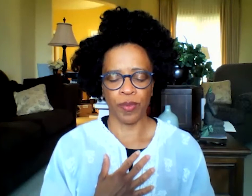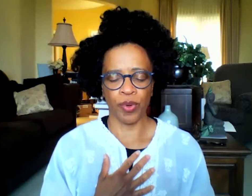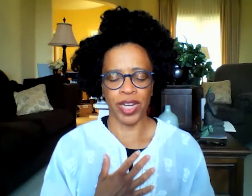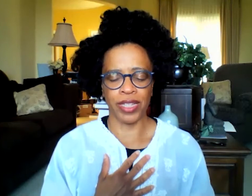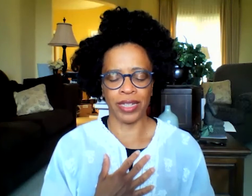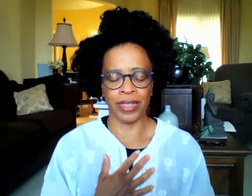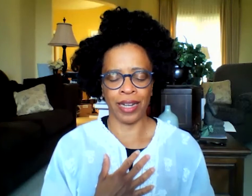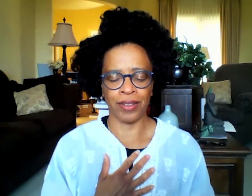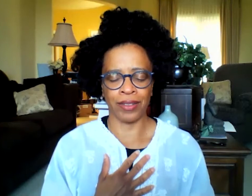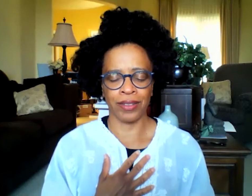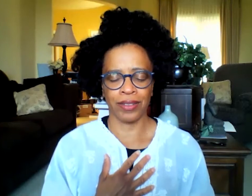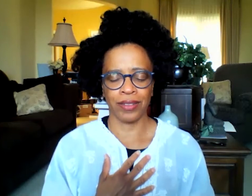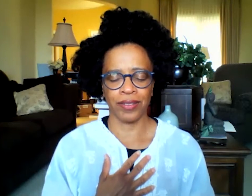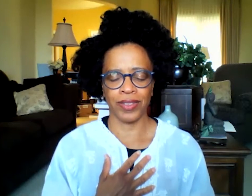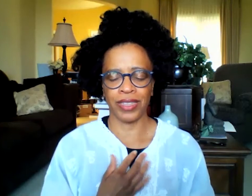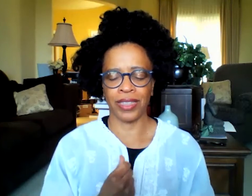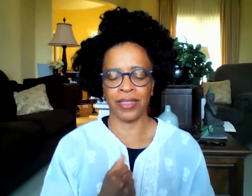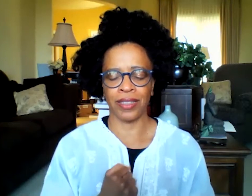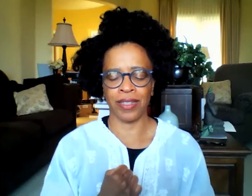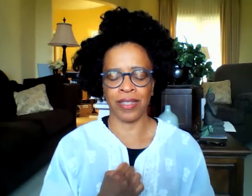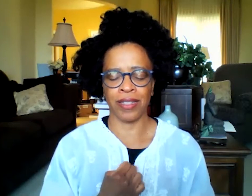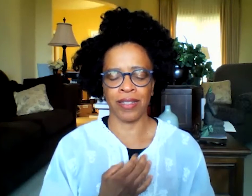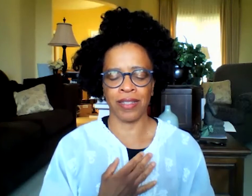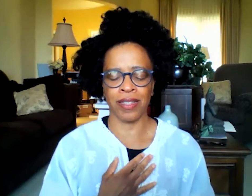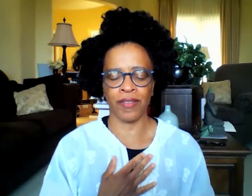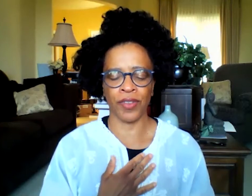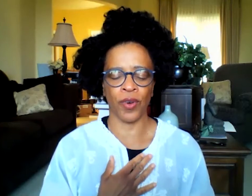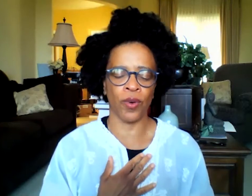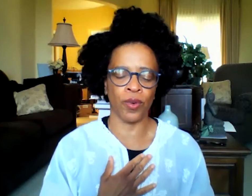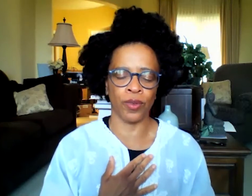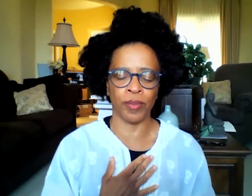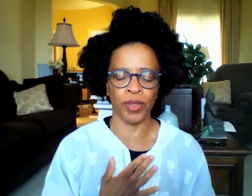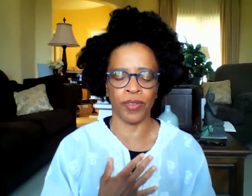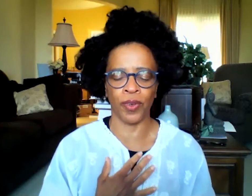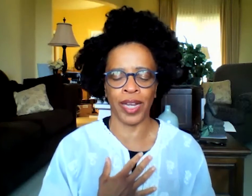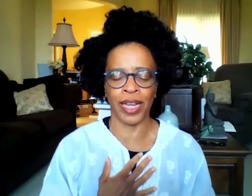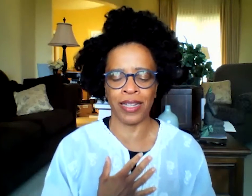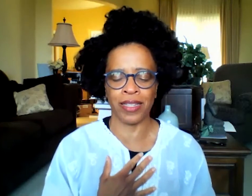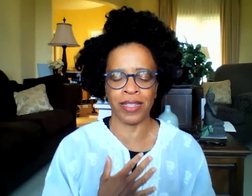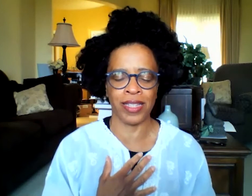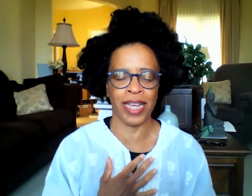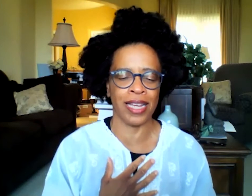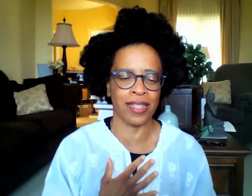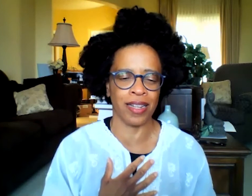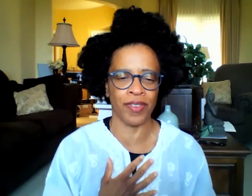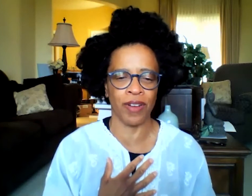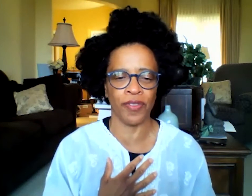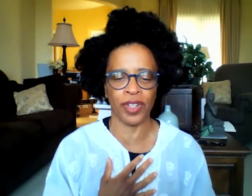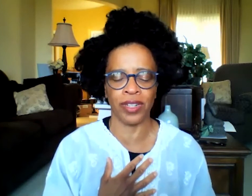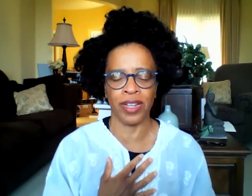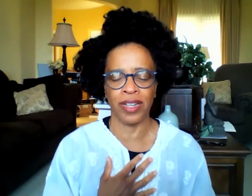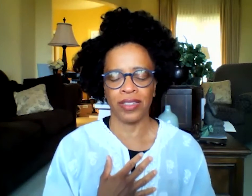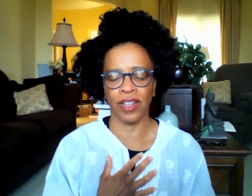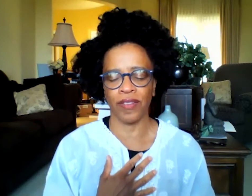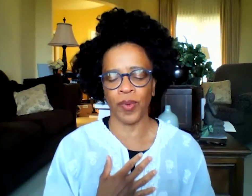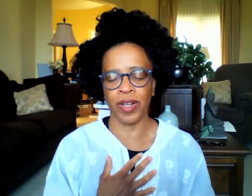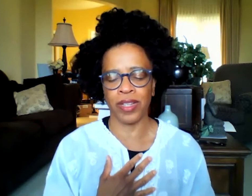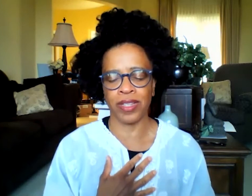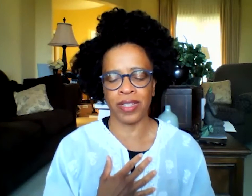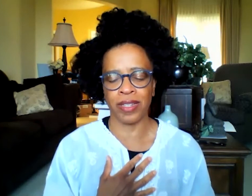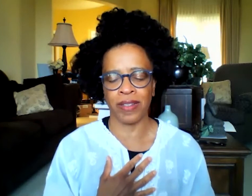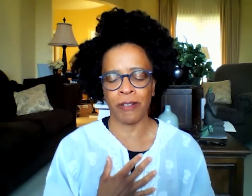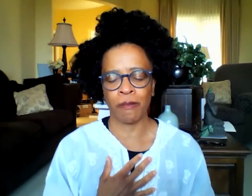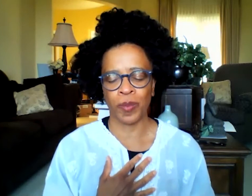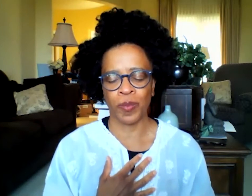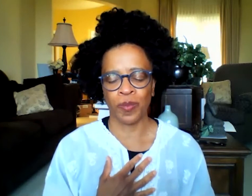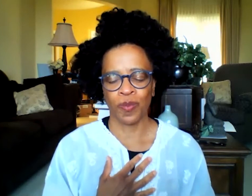support as you breathe in and out, feeling the sense of your own beautiful hands, these hands that have comforted loved